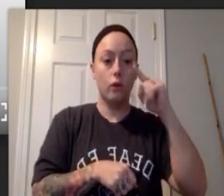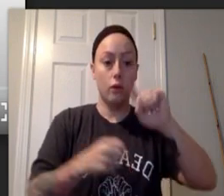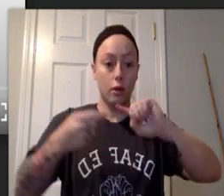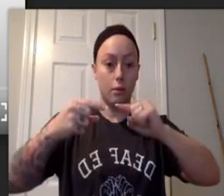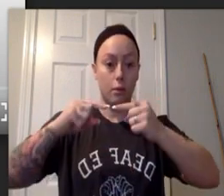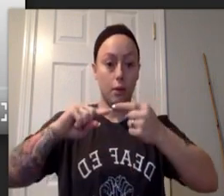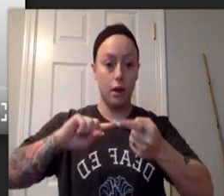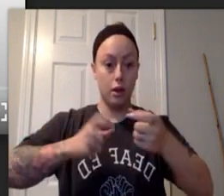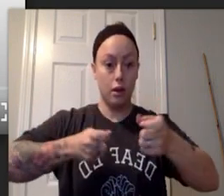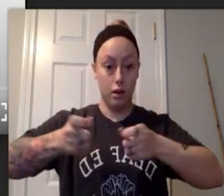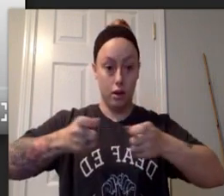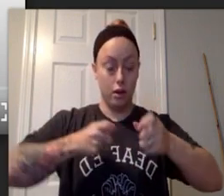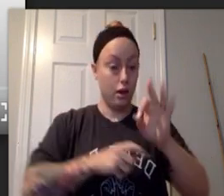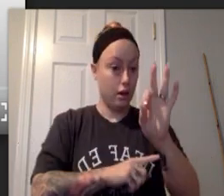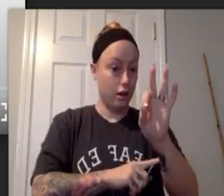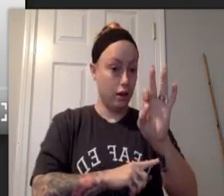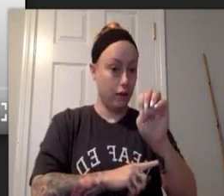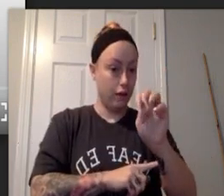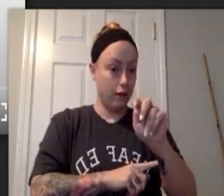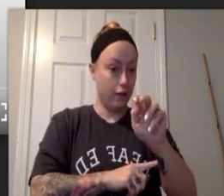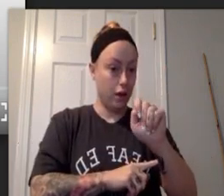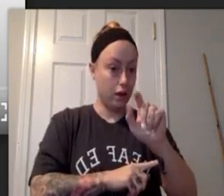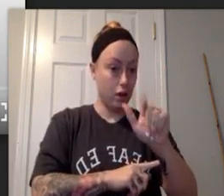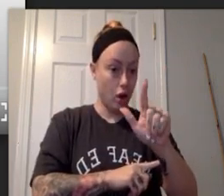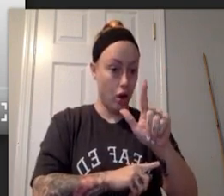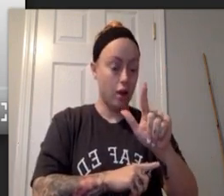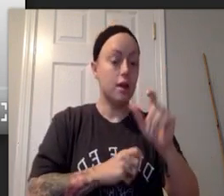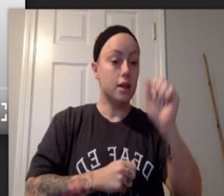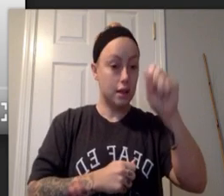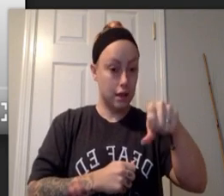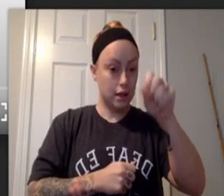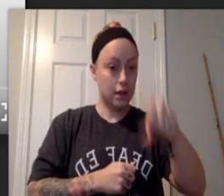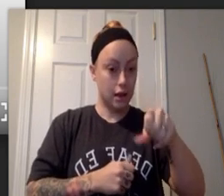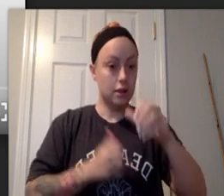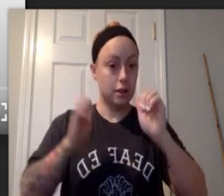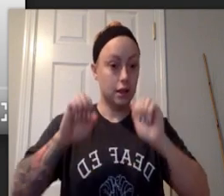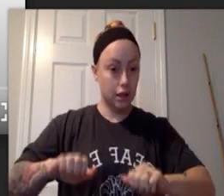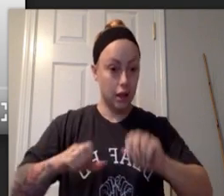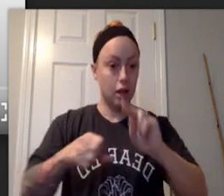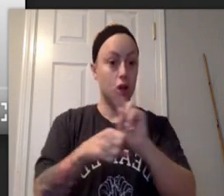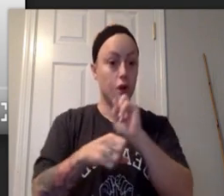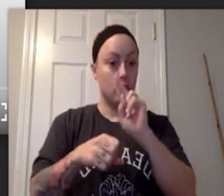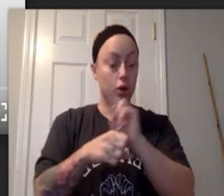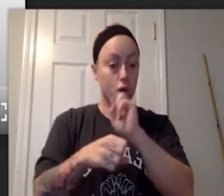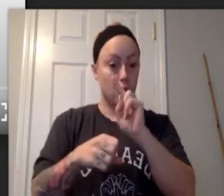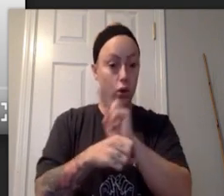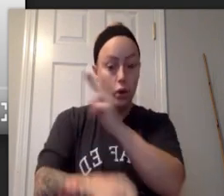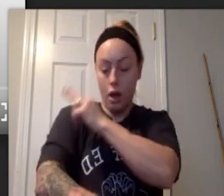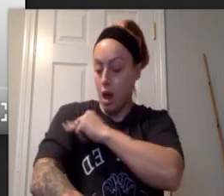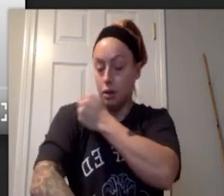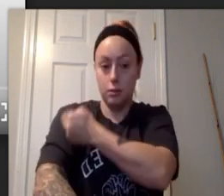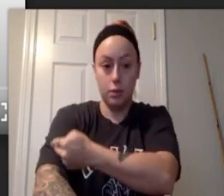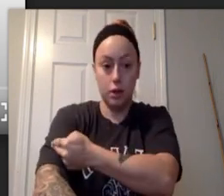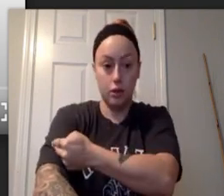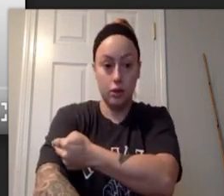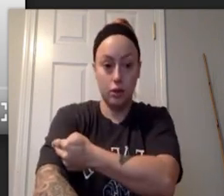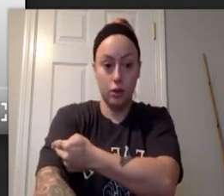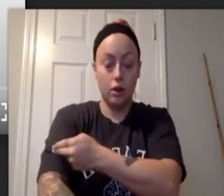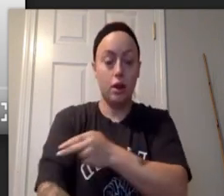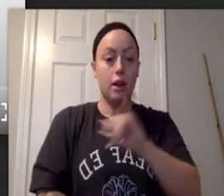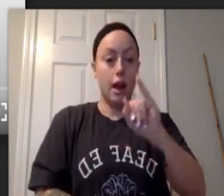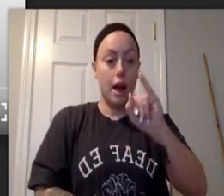Fentanyl is used in pain management in the form of patches and IVs in hospital settings. And in that setting, it is very